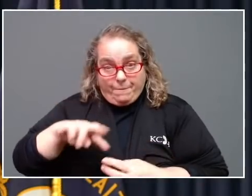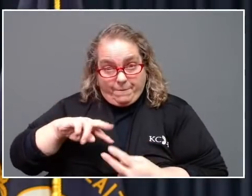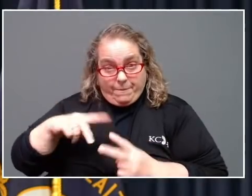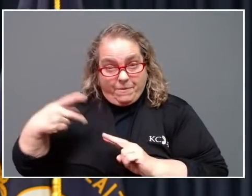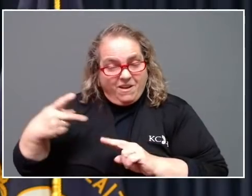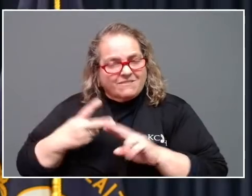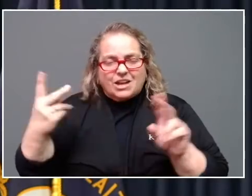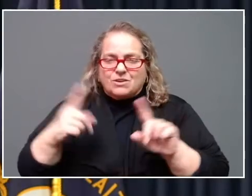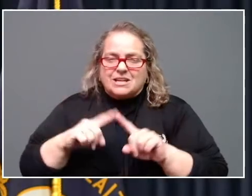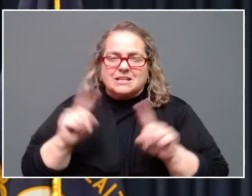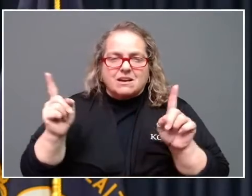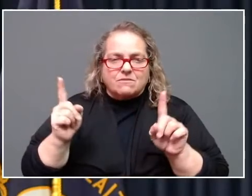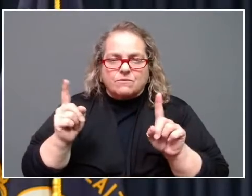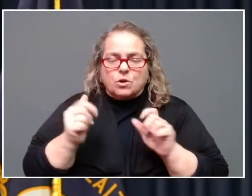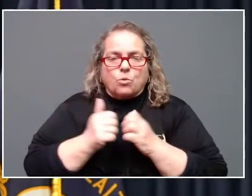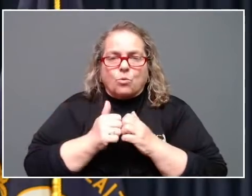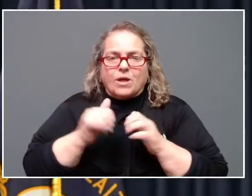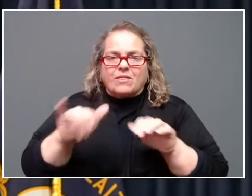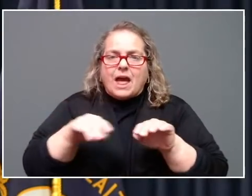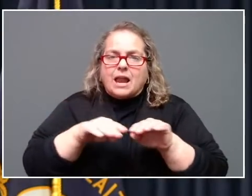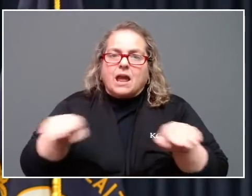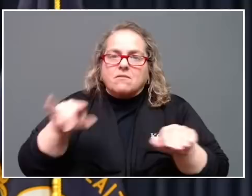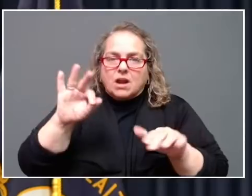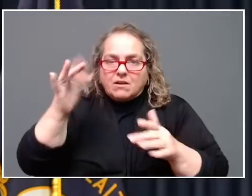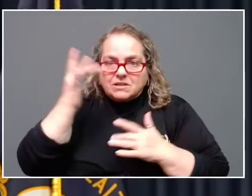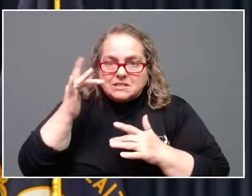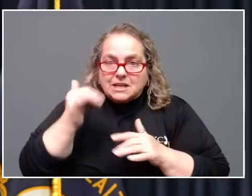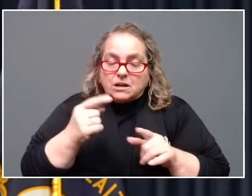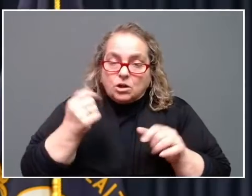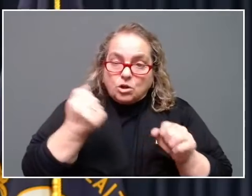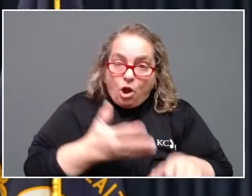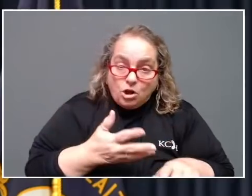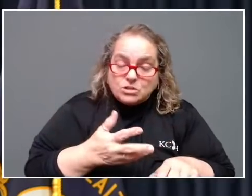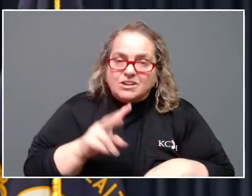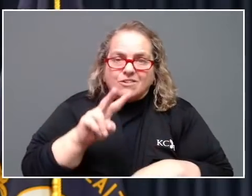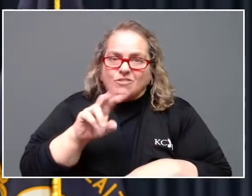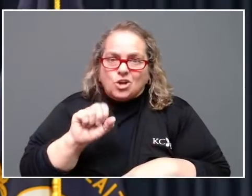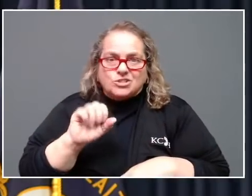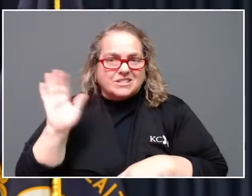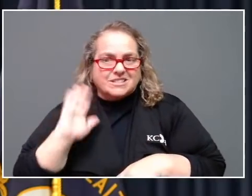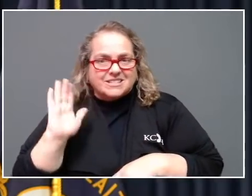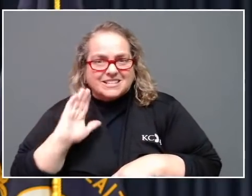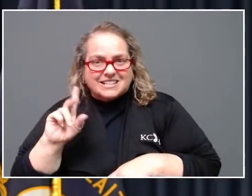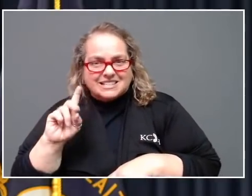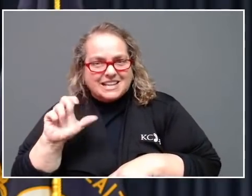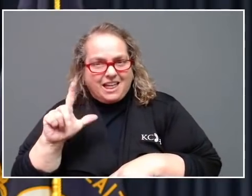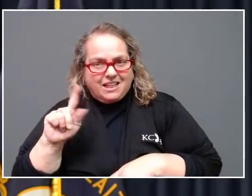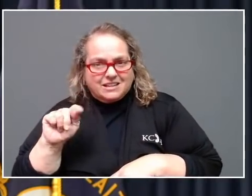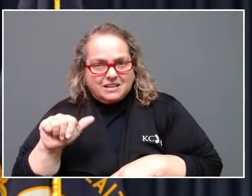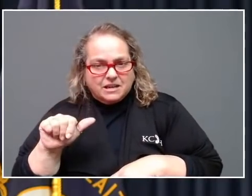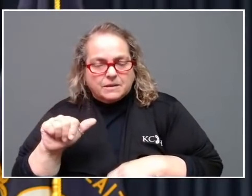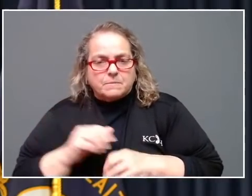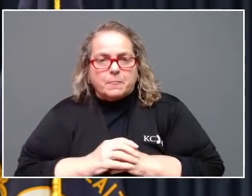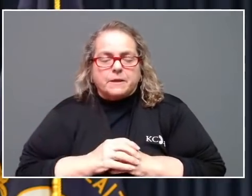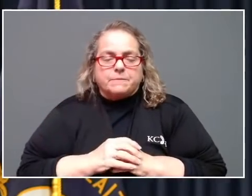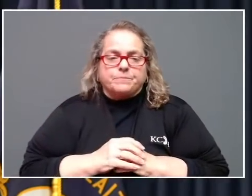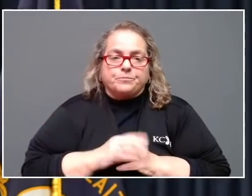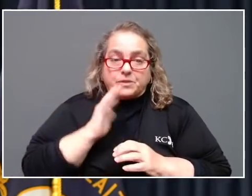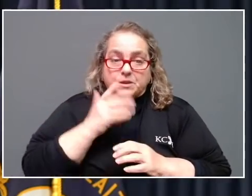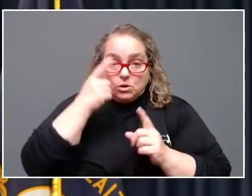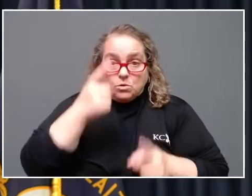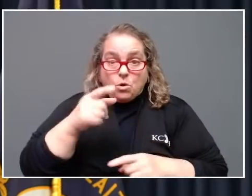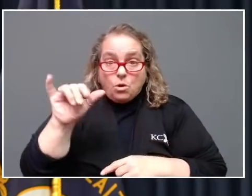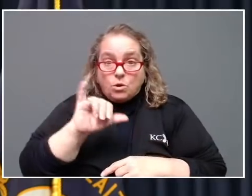of disease it causes versus previous variants. Our goal would also to be able to